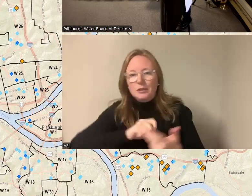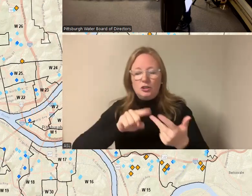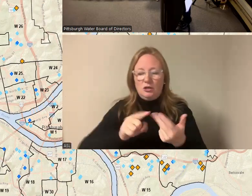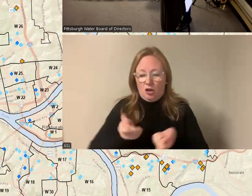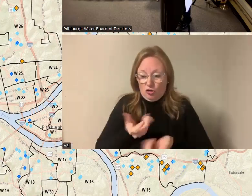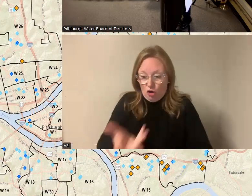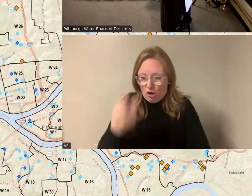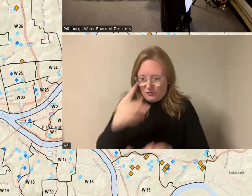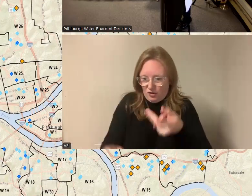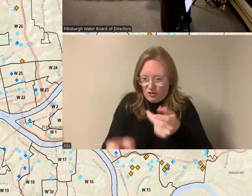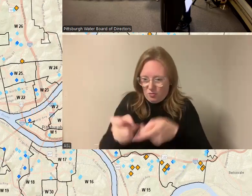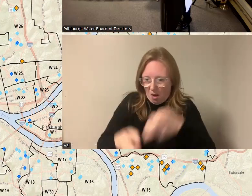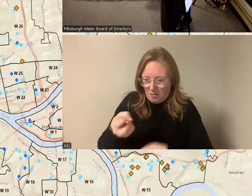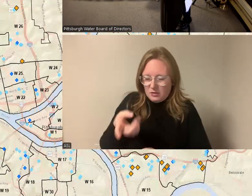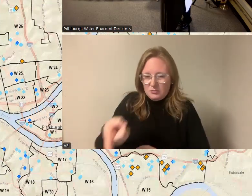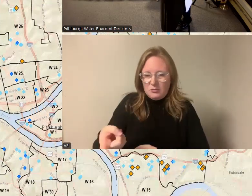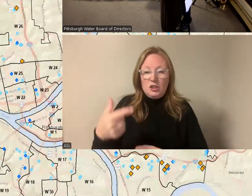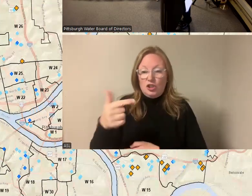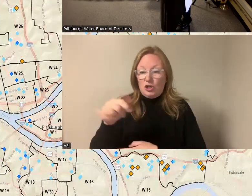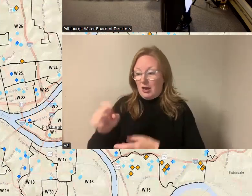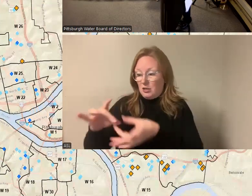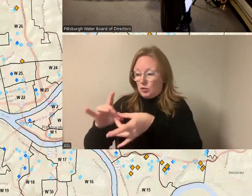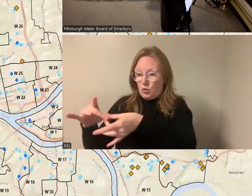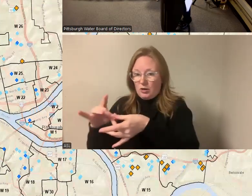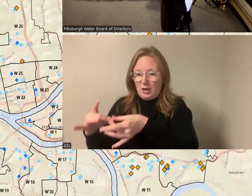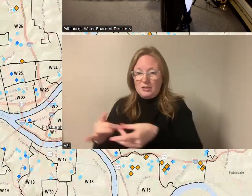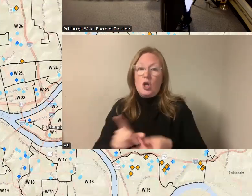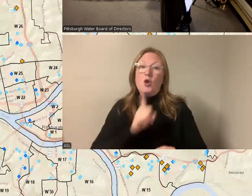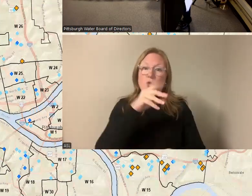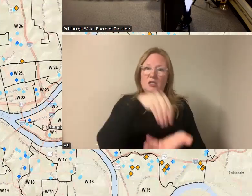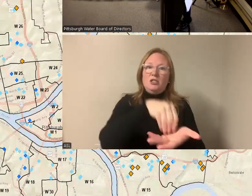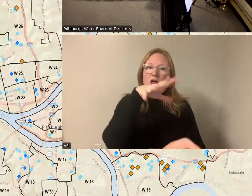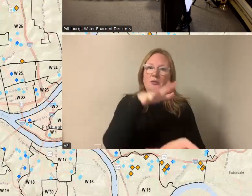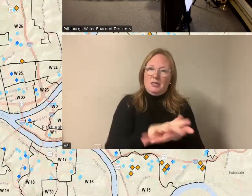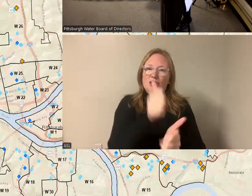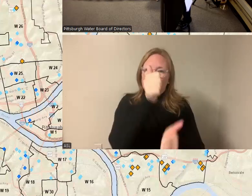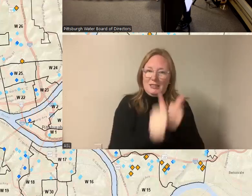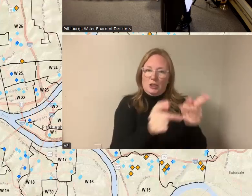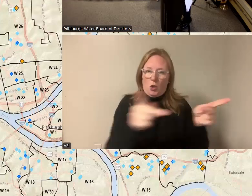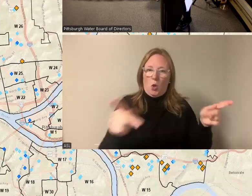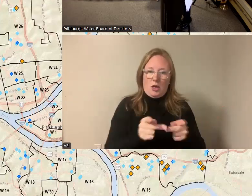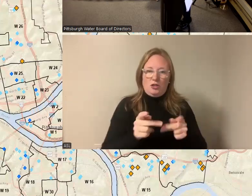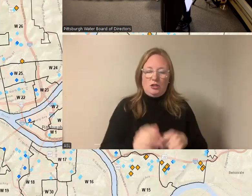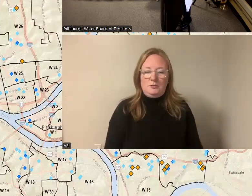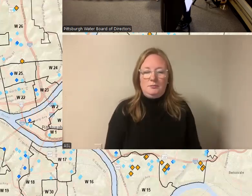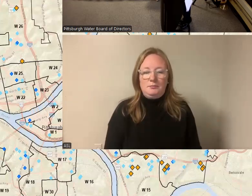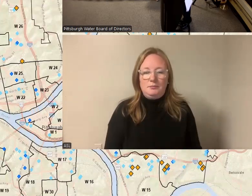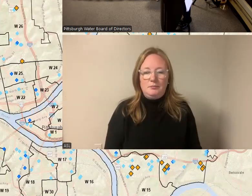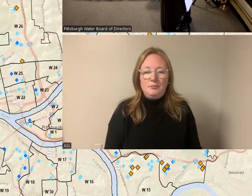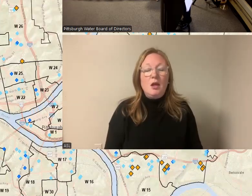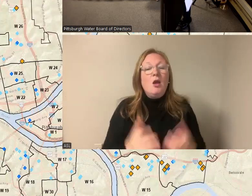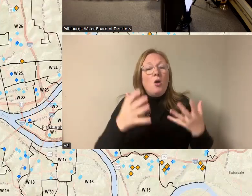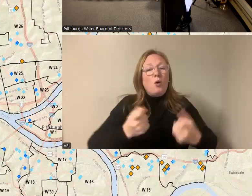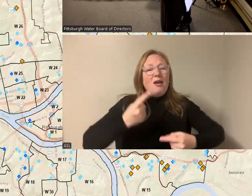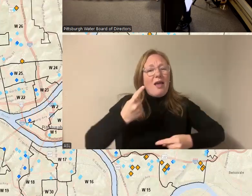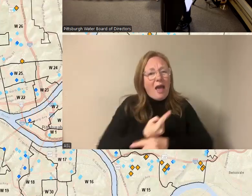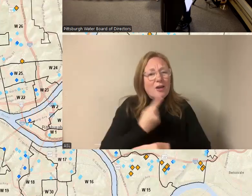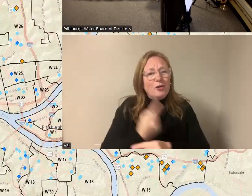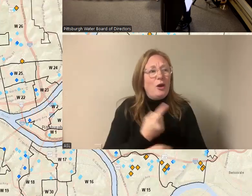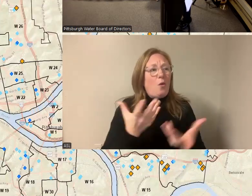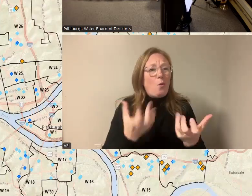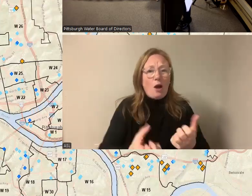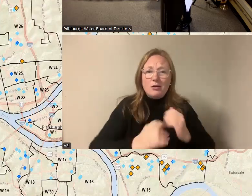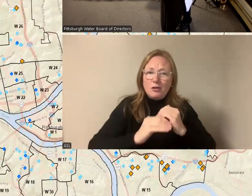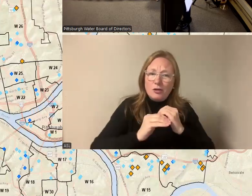analysis, GIS coordination, and thorough documentation at each site. Maintaining the integrity and accuracy of the